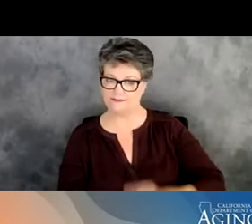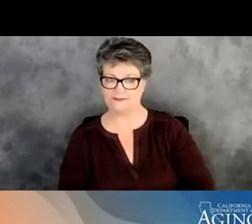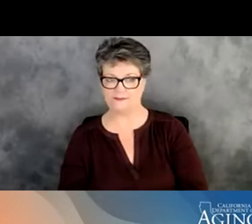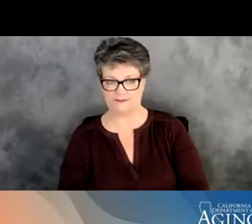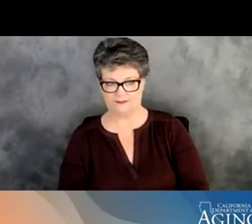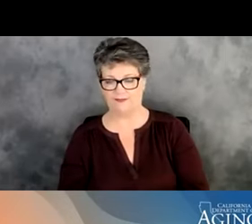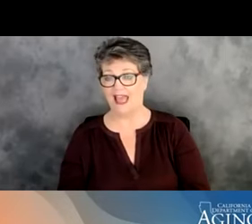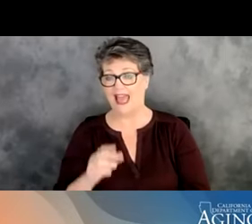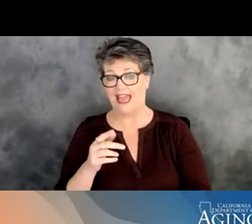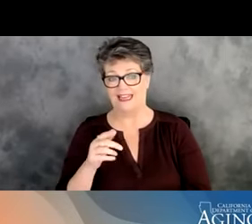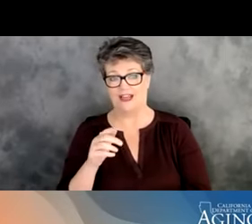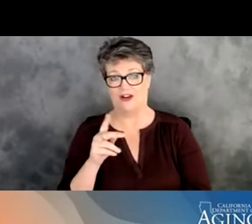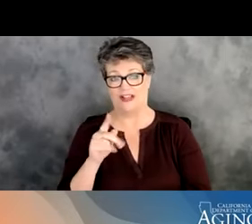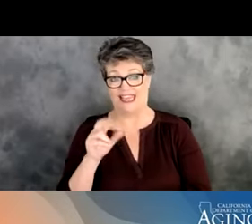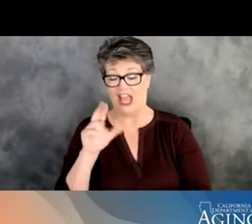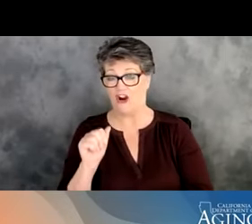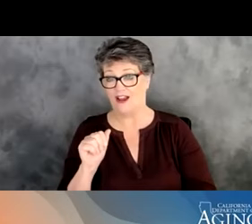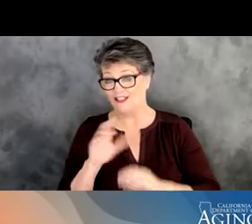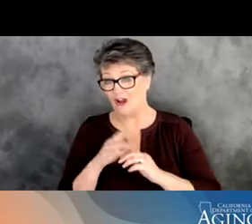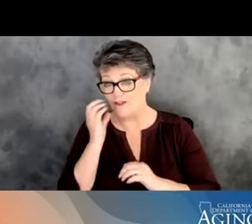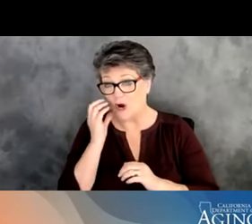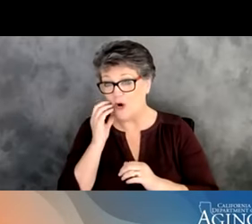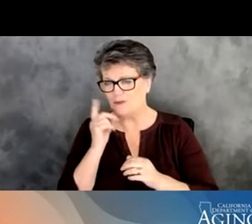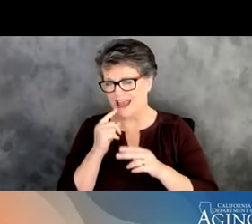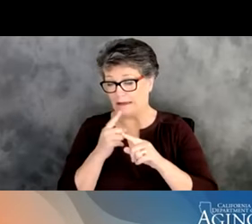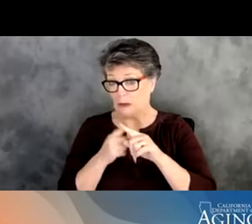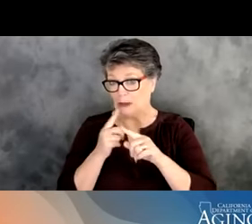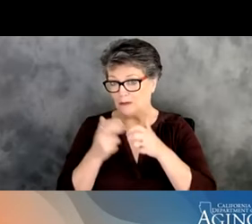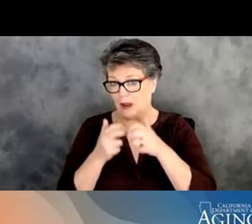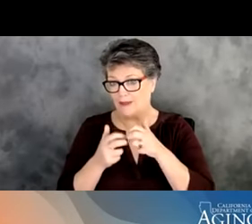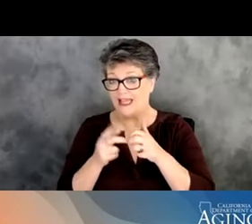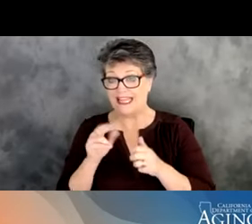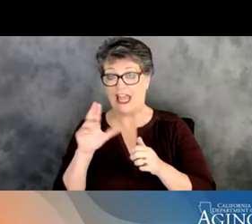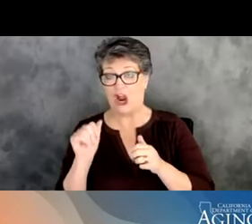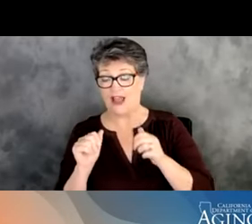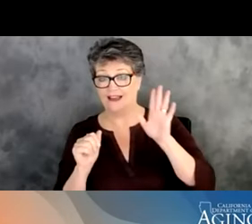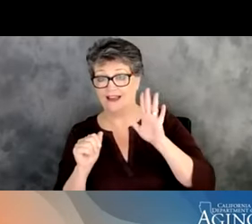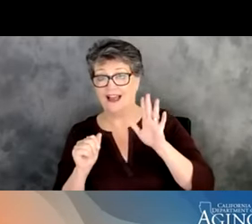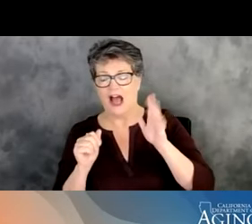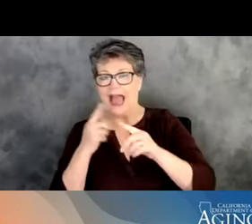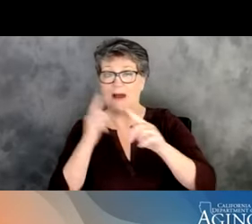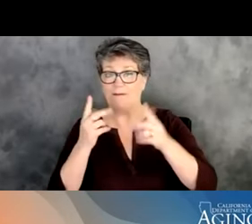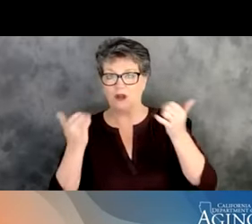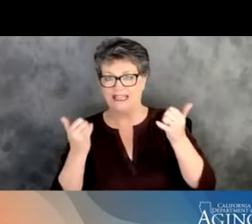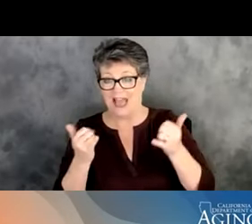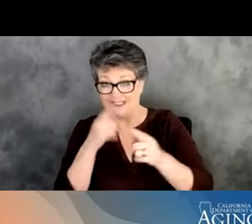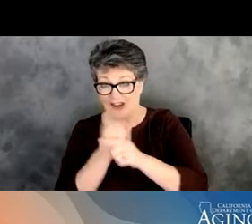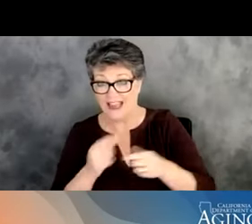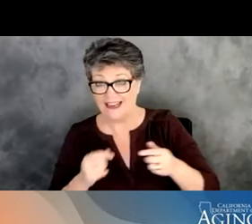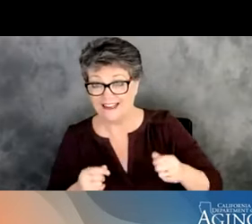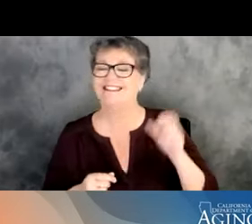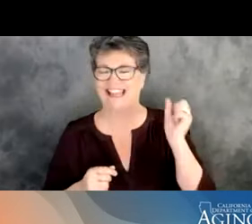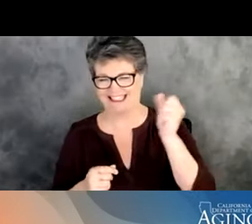I know Kiera's on the line, but perhaps having some muting problems. Kiera, I am unmuted now, is that right?